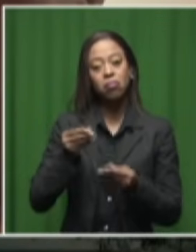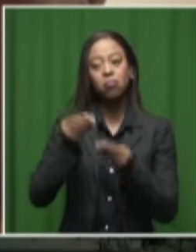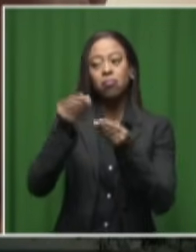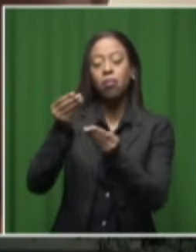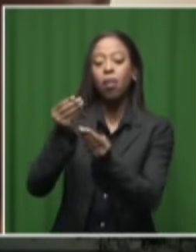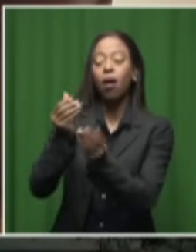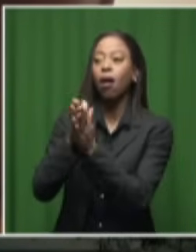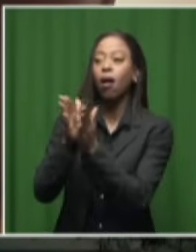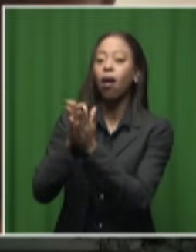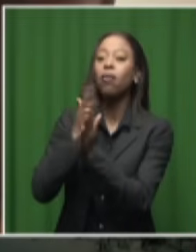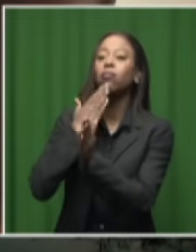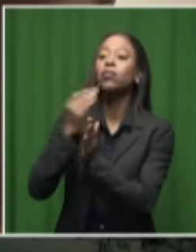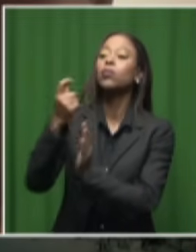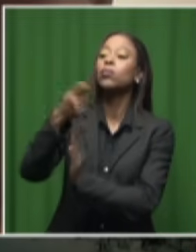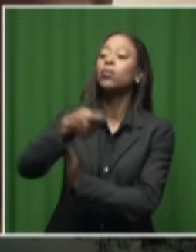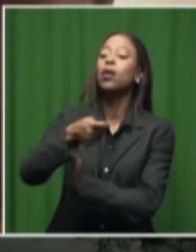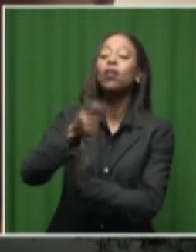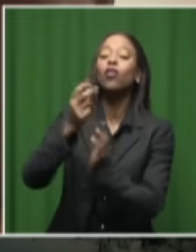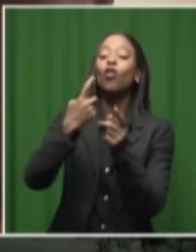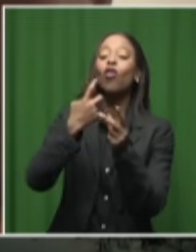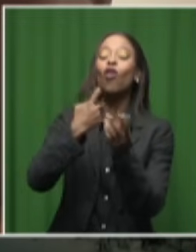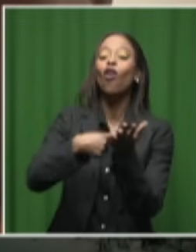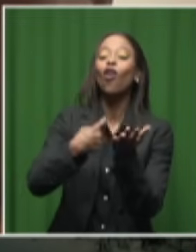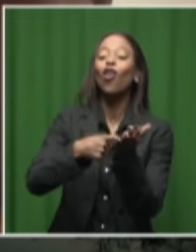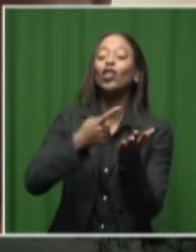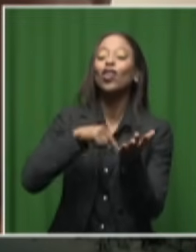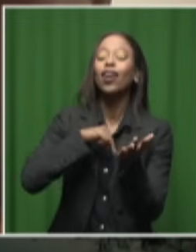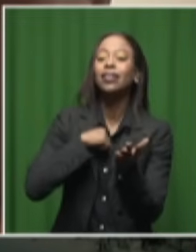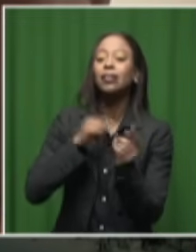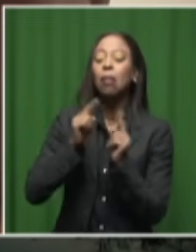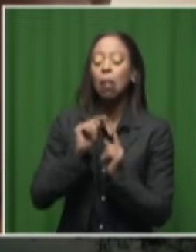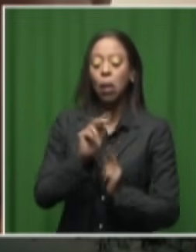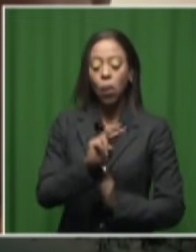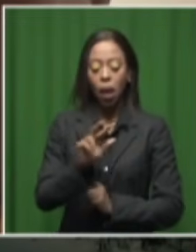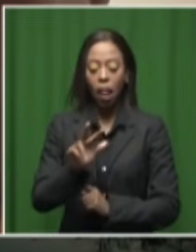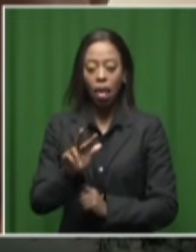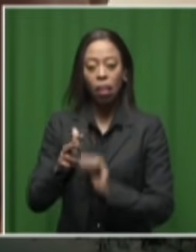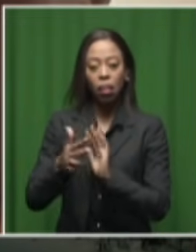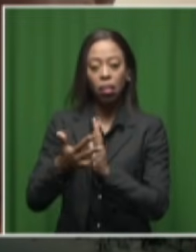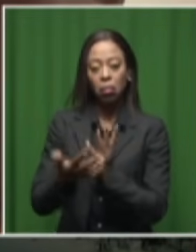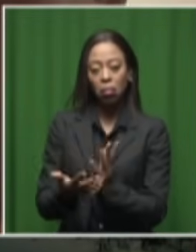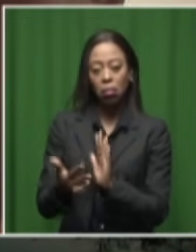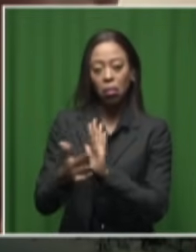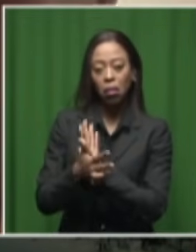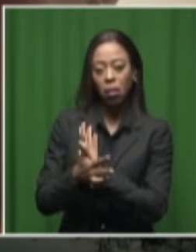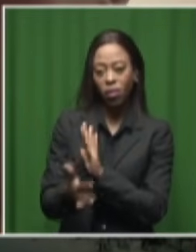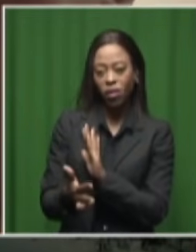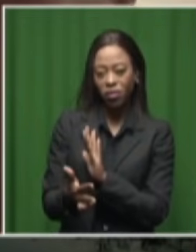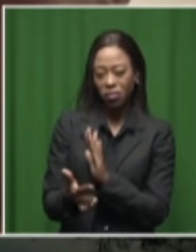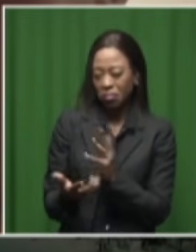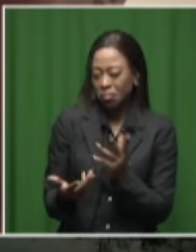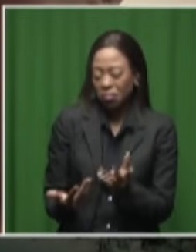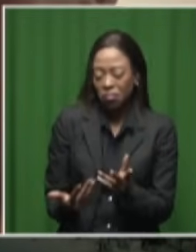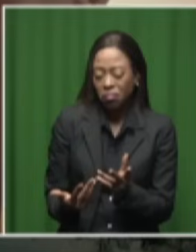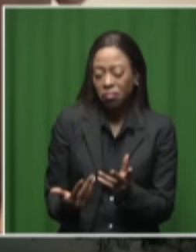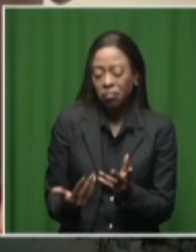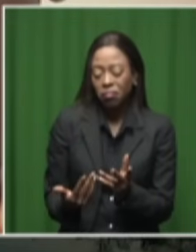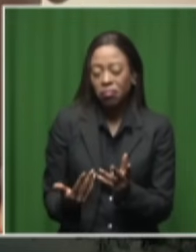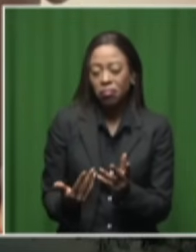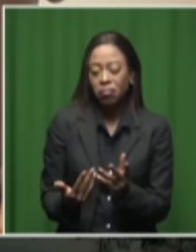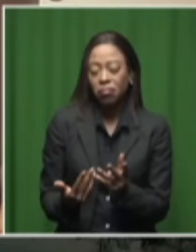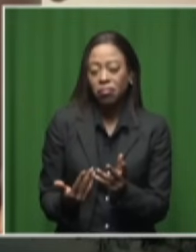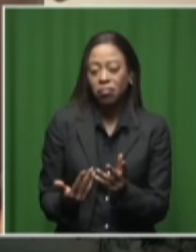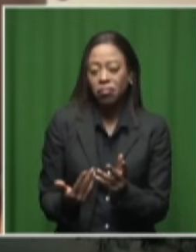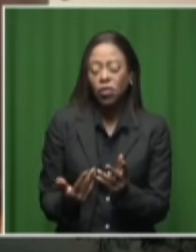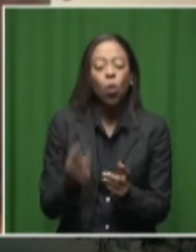their applications for that debt relief program, and only 28 of those applications have been approved. Let's talk about